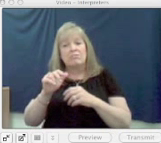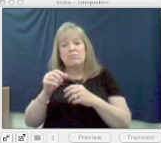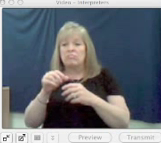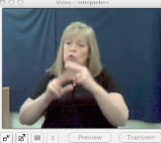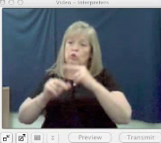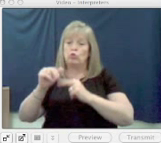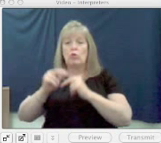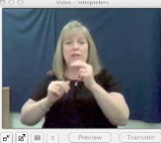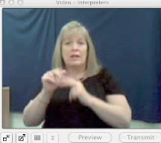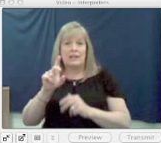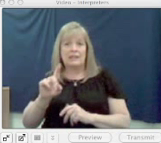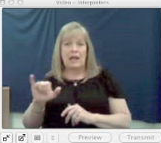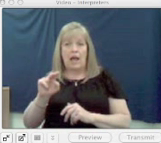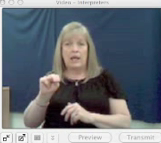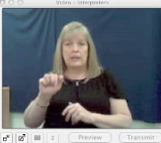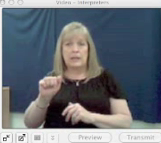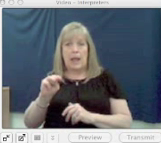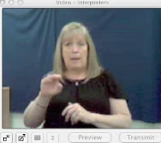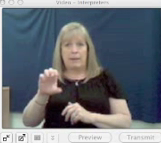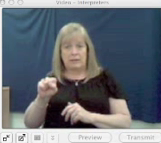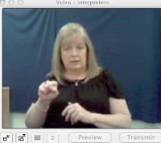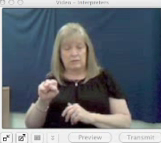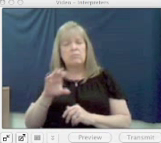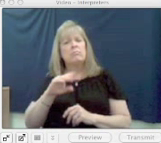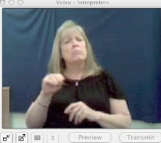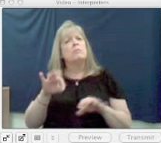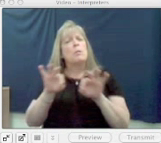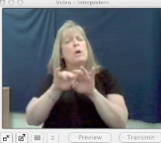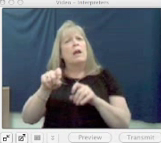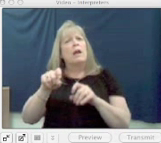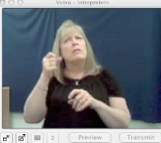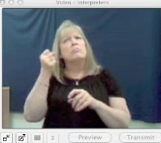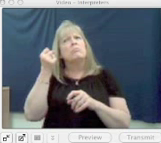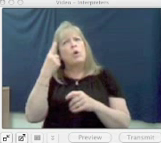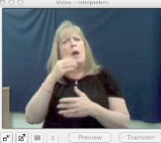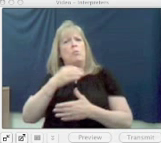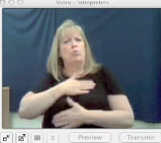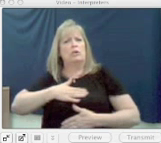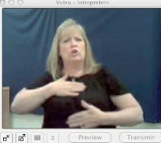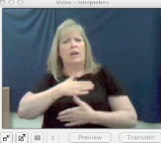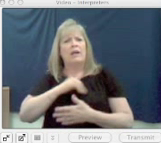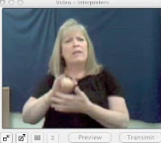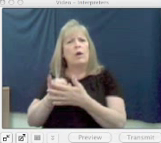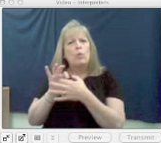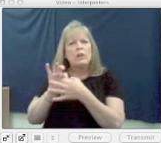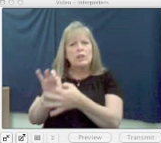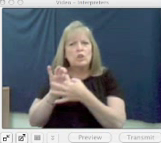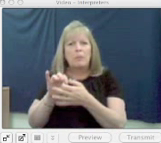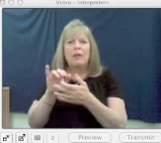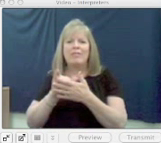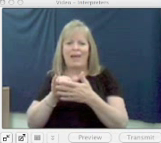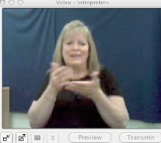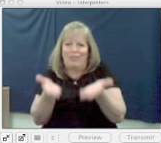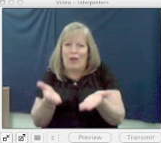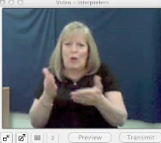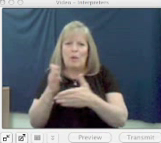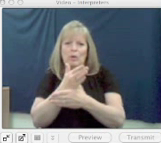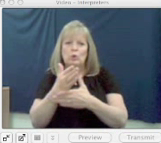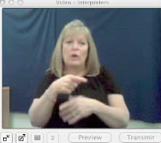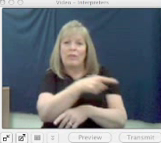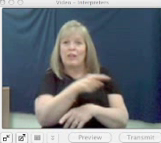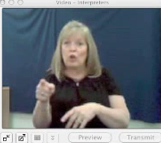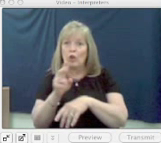and need to appreciate the relationship that exists between consumers and between ourselves